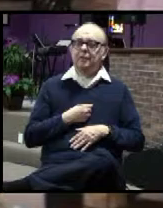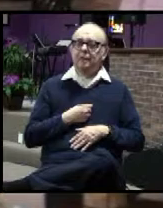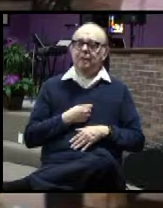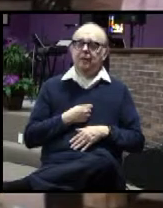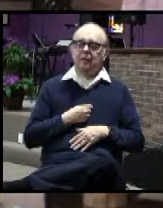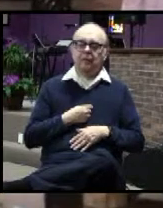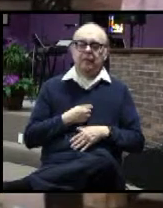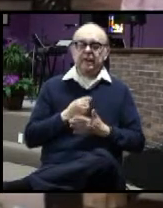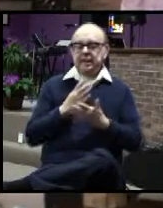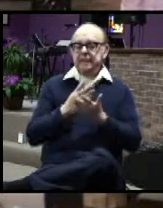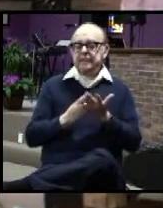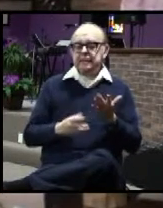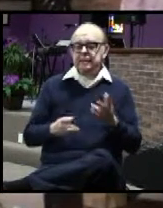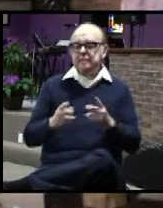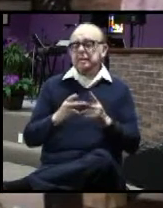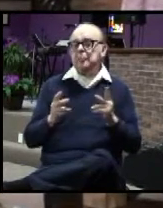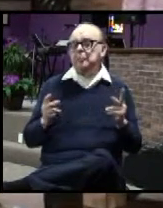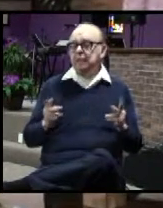Somewhere.